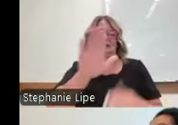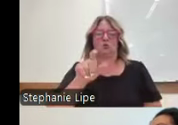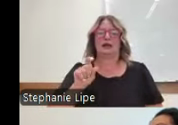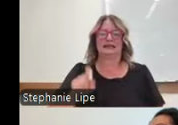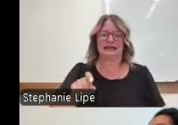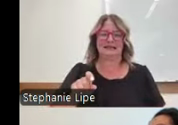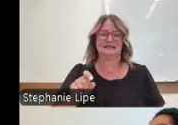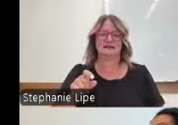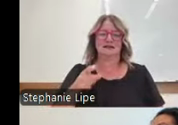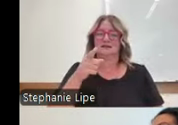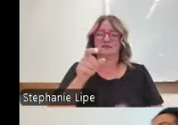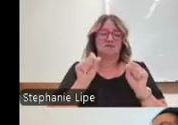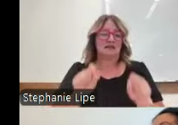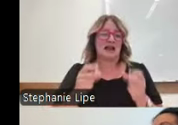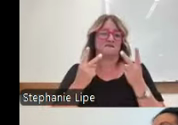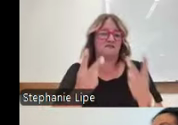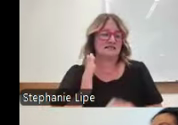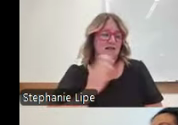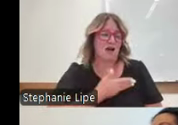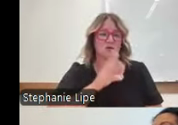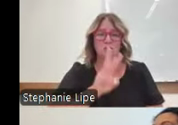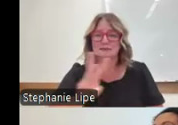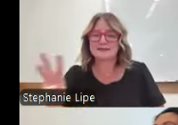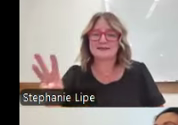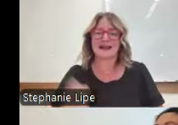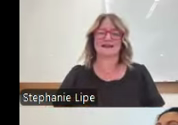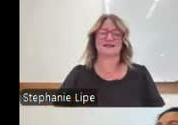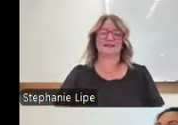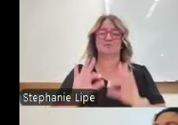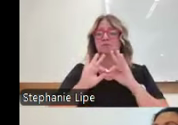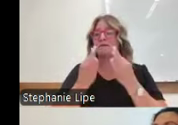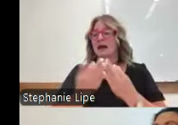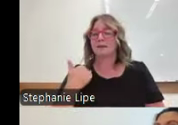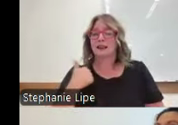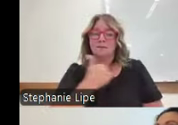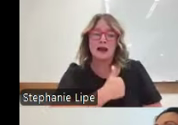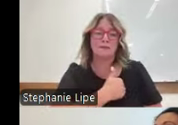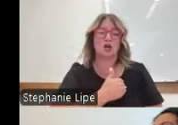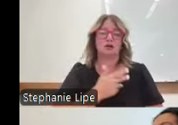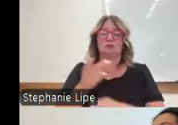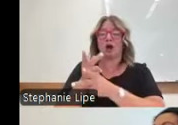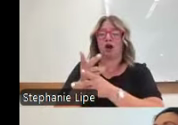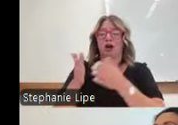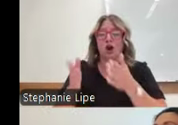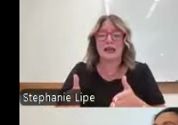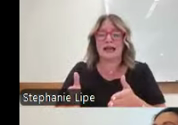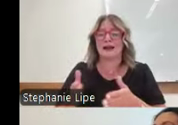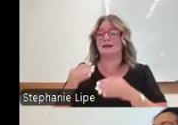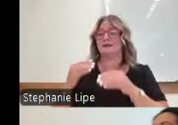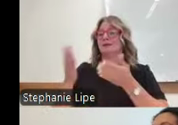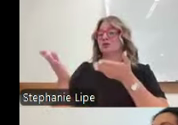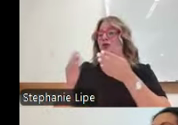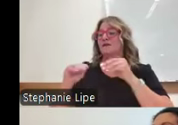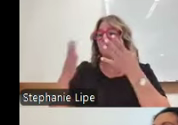as successful as you can in addressing all of your needs. You can visit our website. You can have a family member,